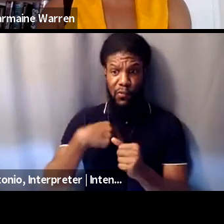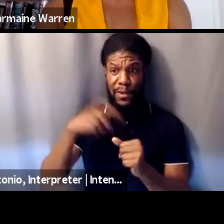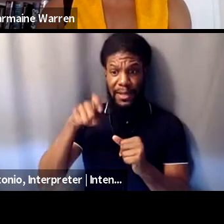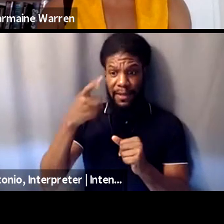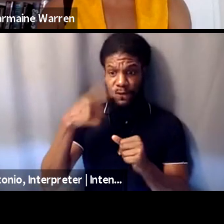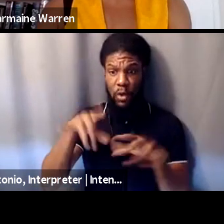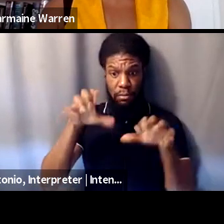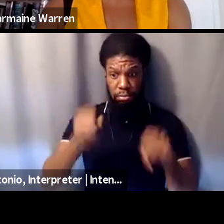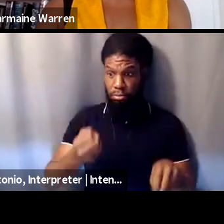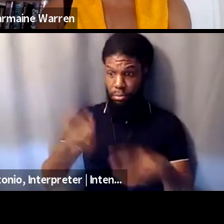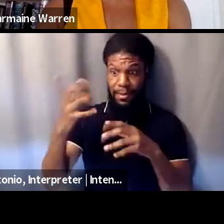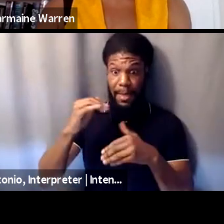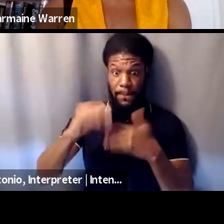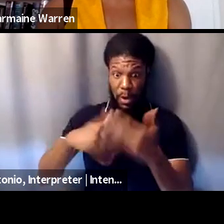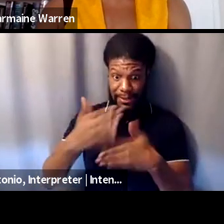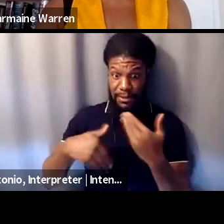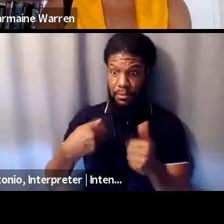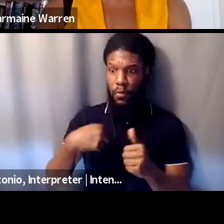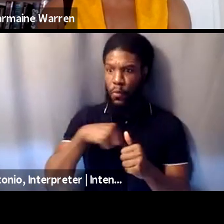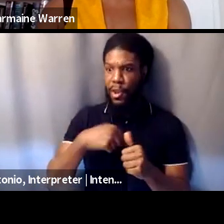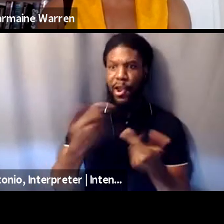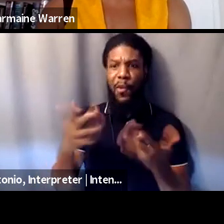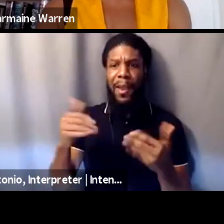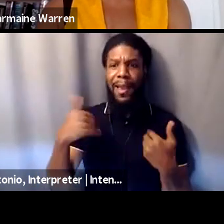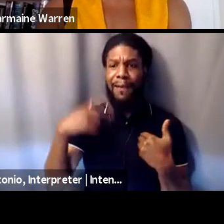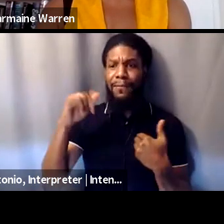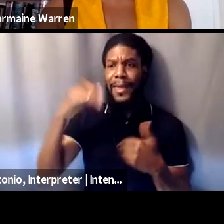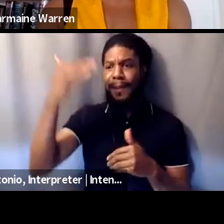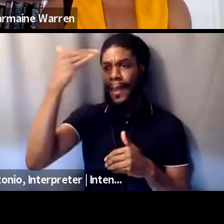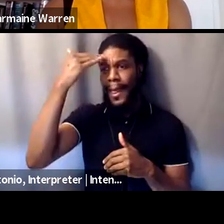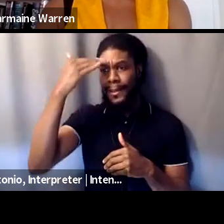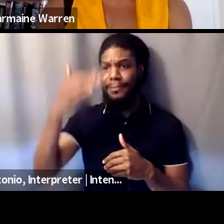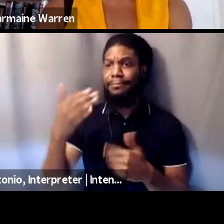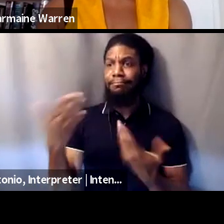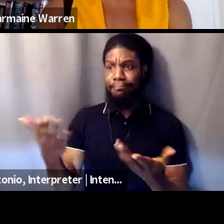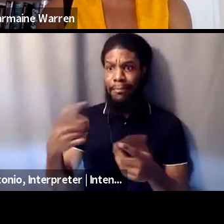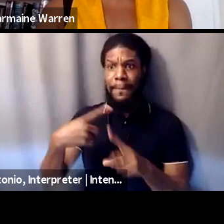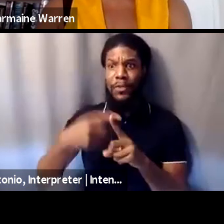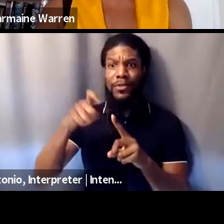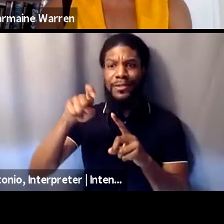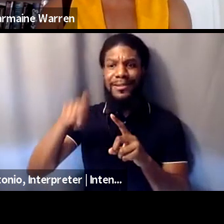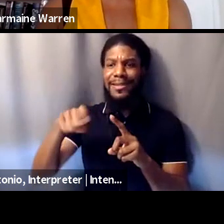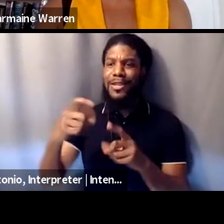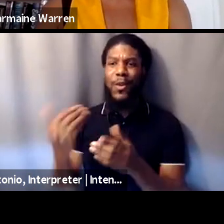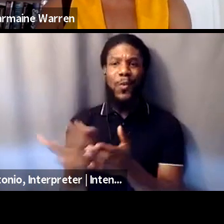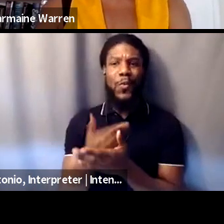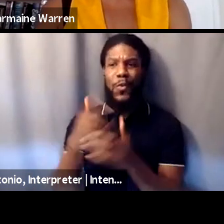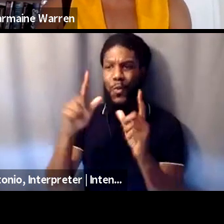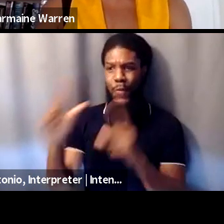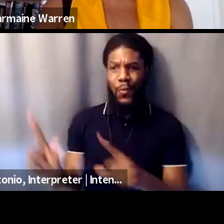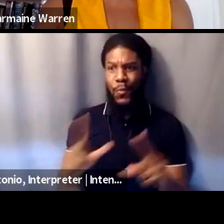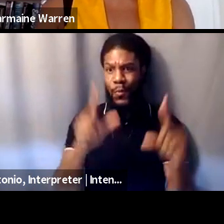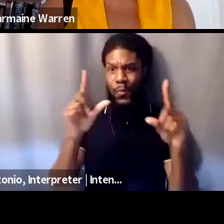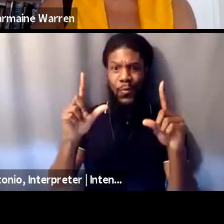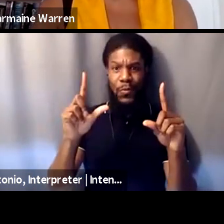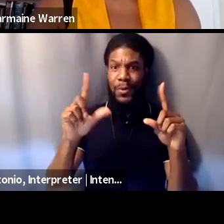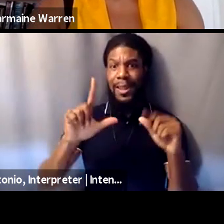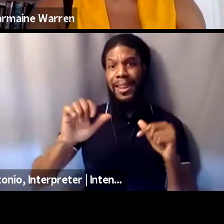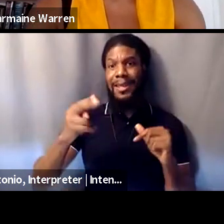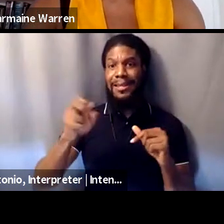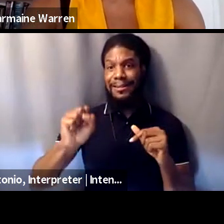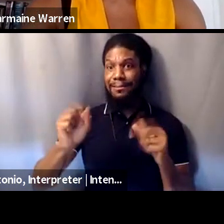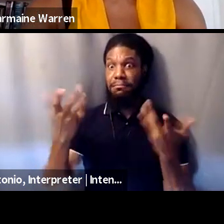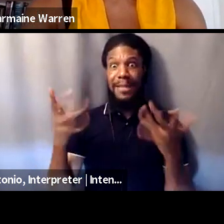decolonization process is just have a new lens on it. And I agree kind of with what Jodie said of